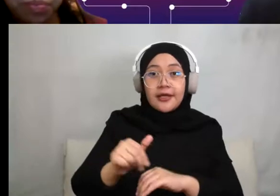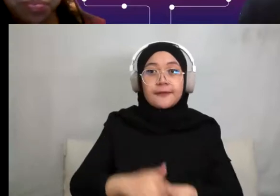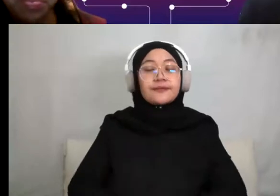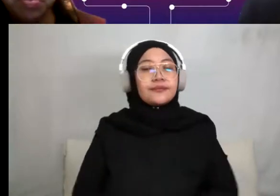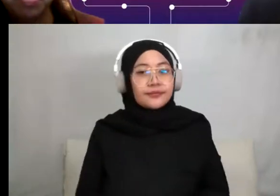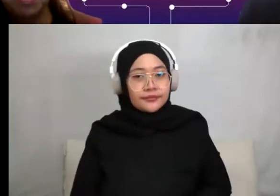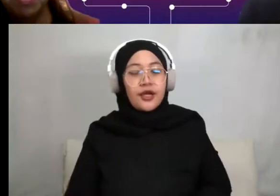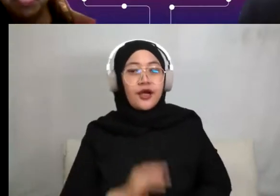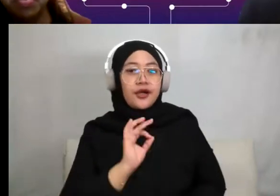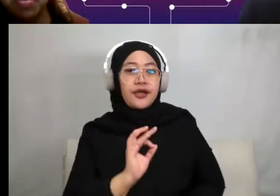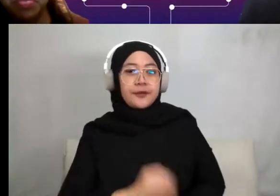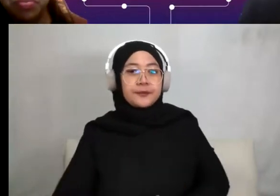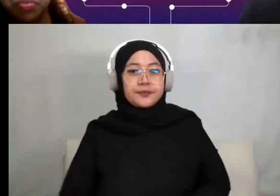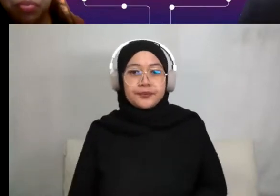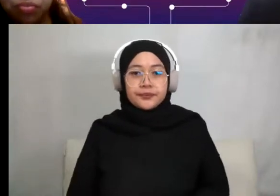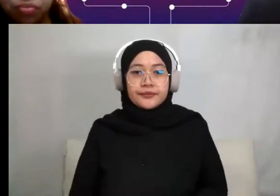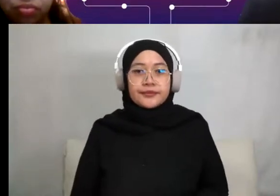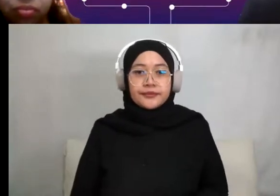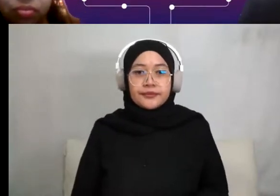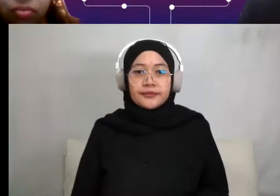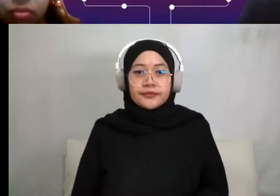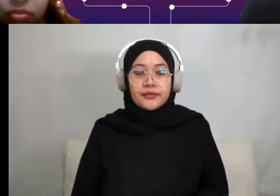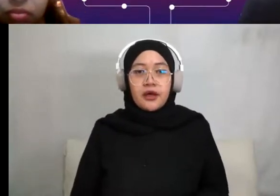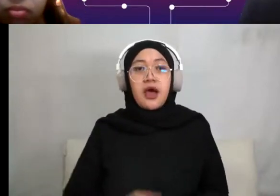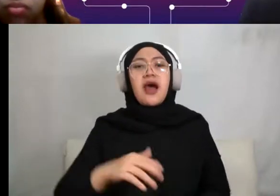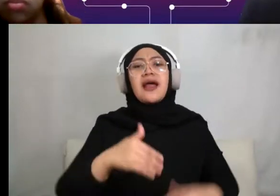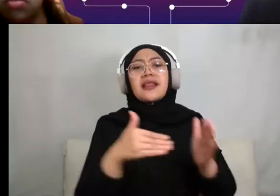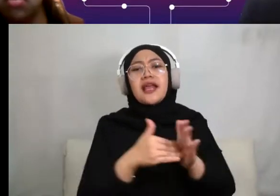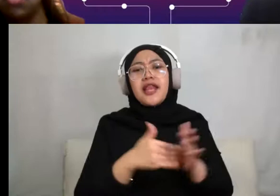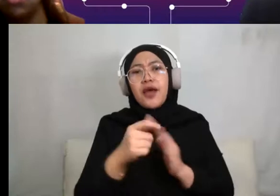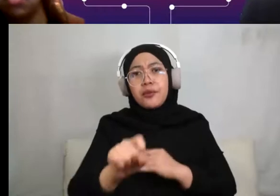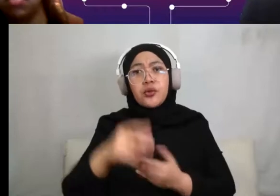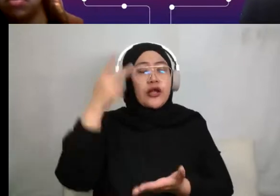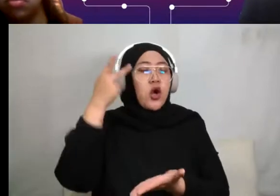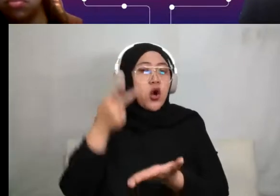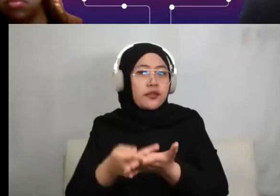with this. In the contract which we have signed with BEST Mumbai,